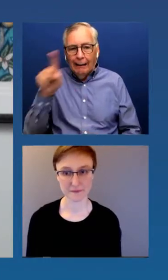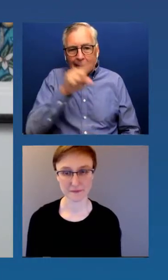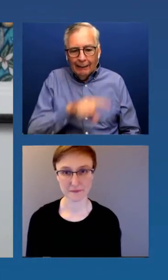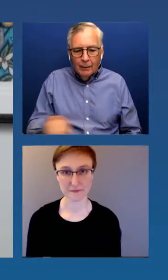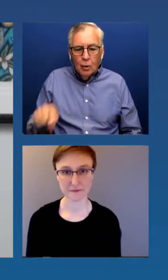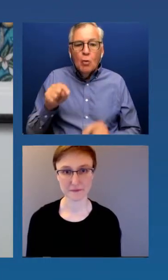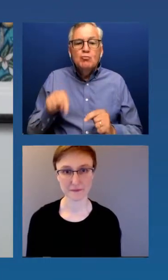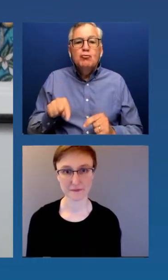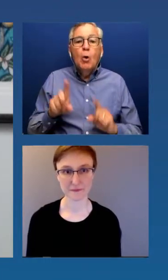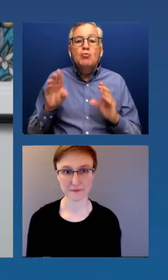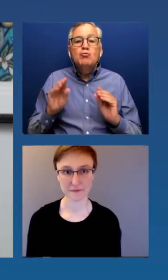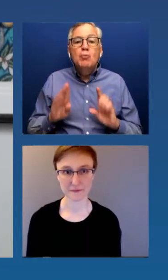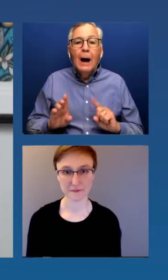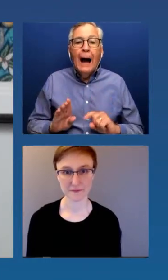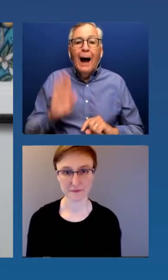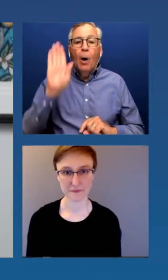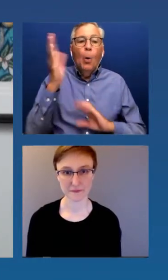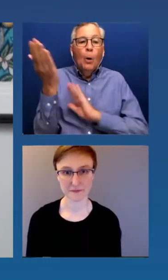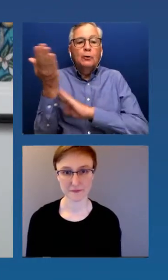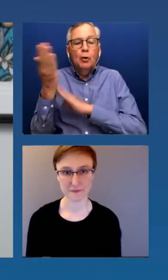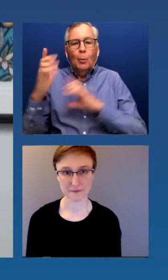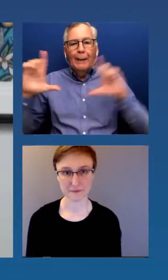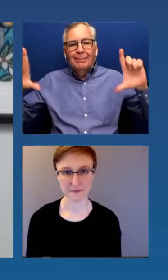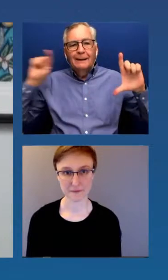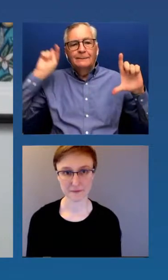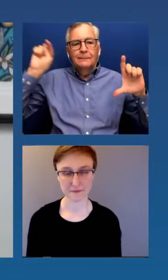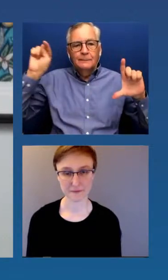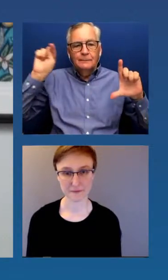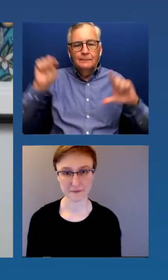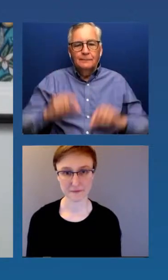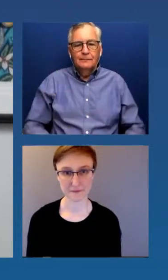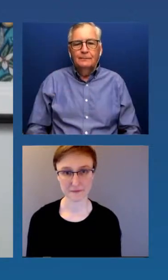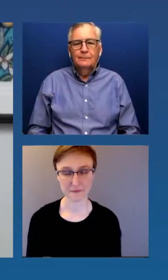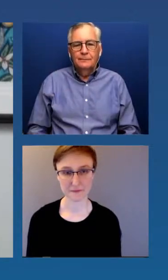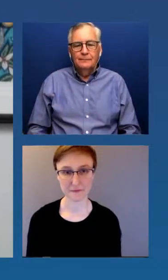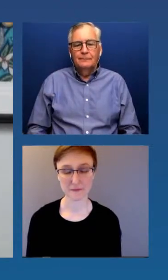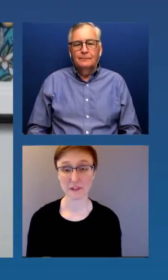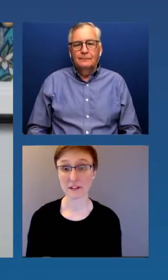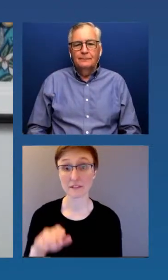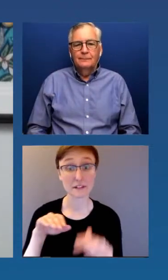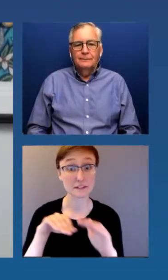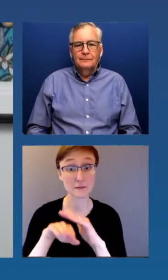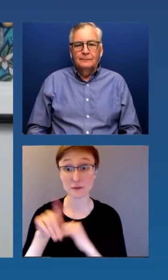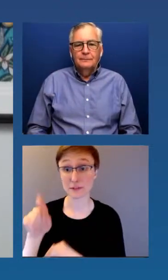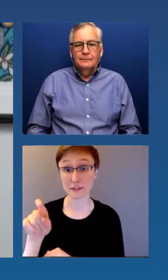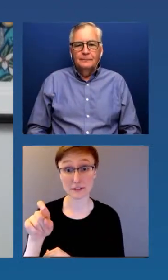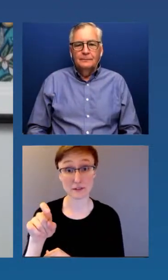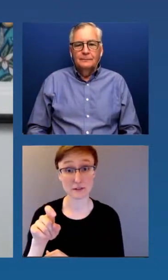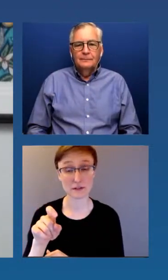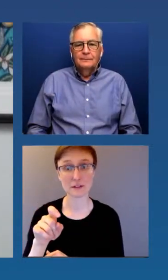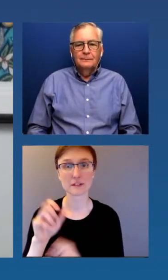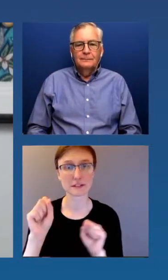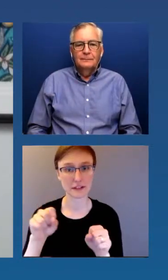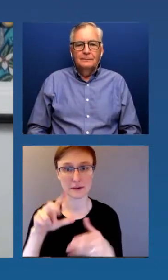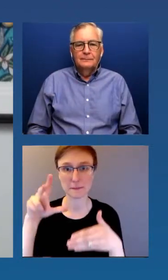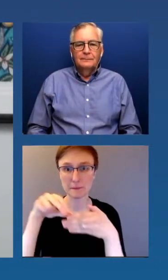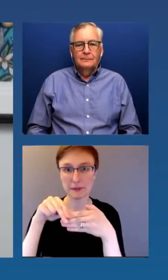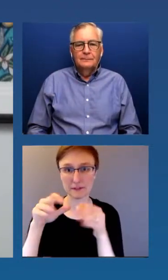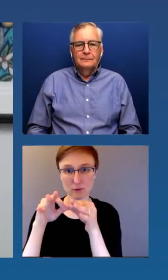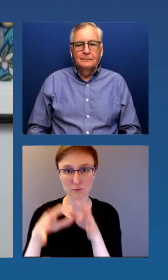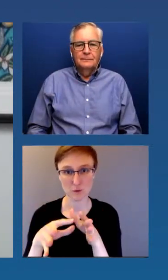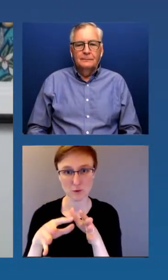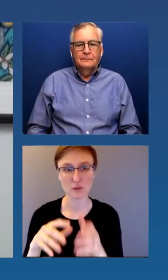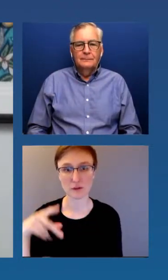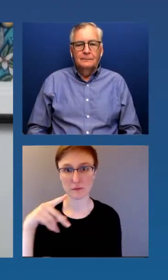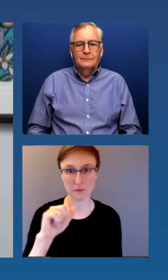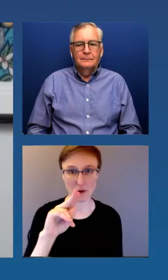situé en haut à la droite de votre écran. Reporters with accessibility needs can pin our interpreters Paul and Laura or follow